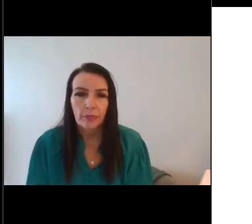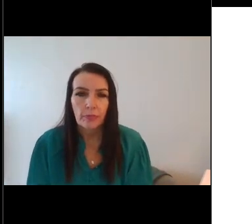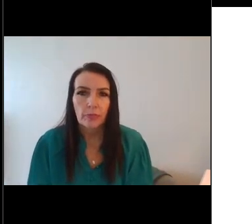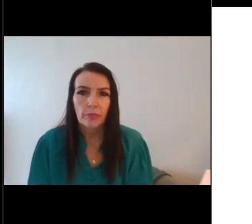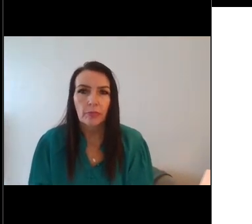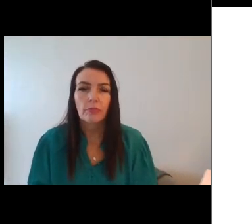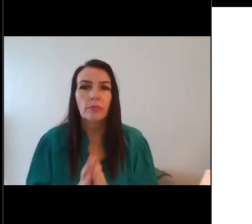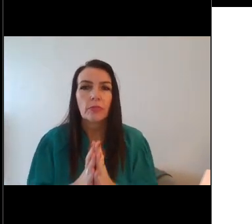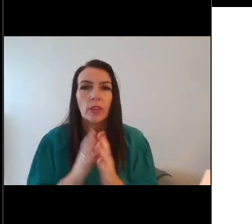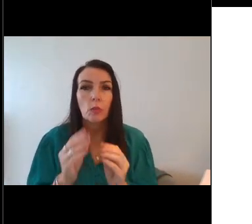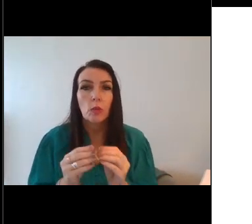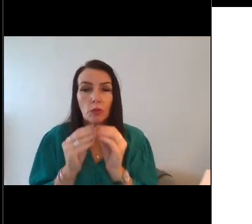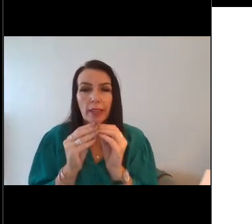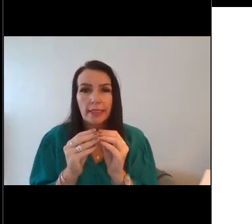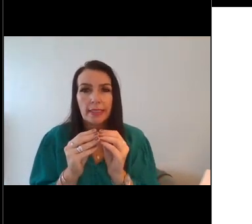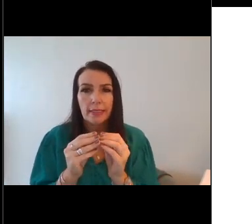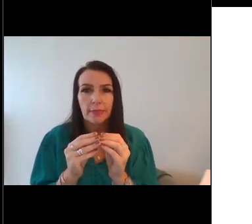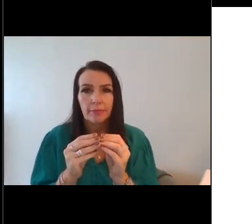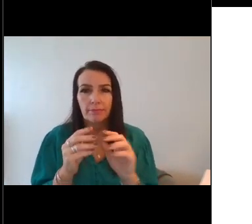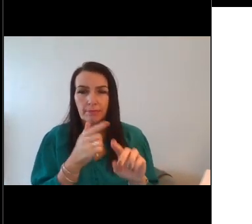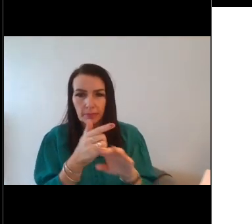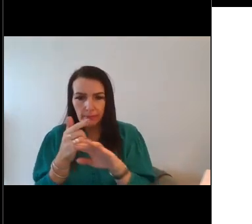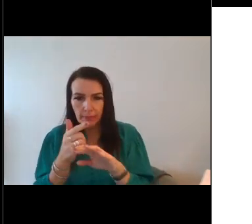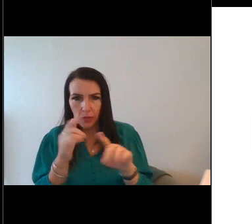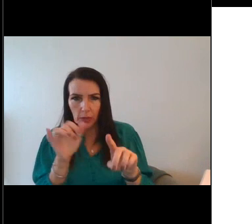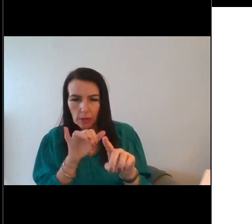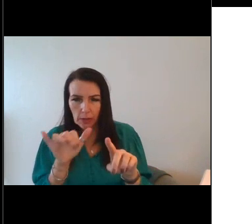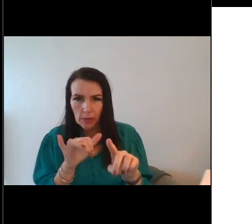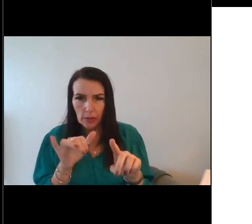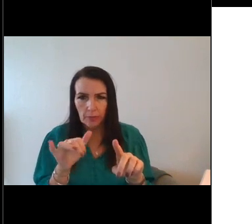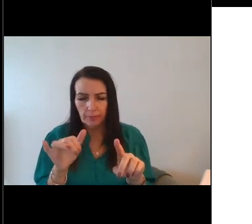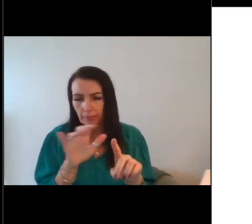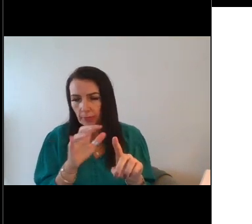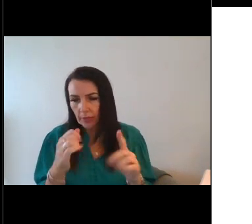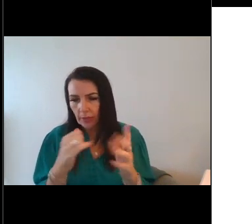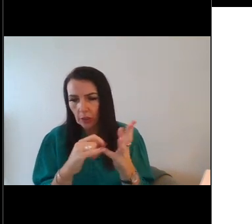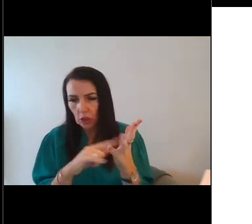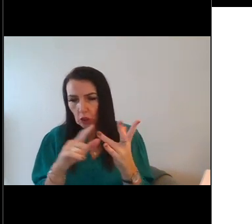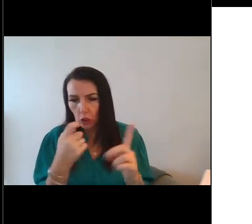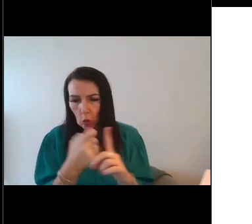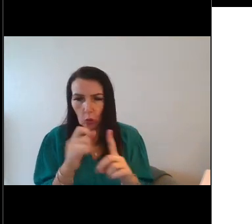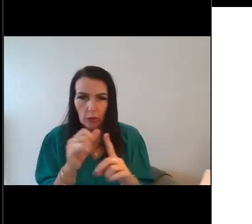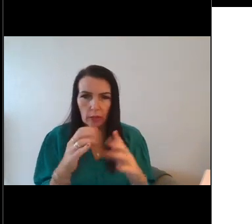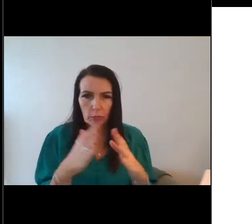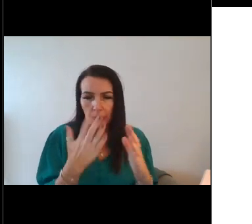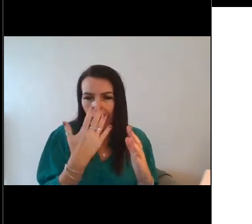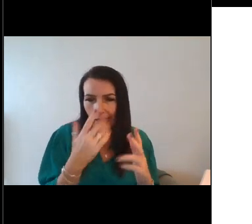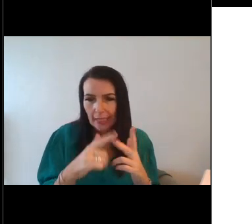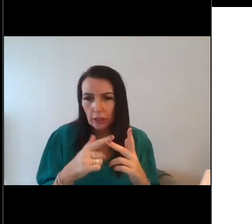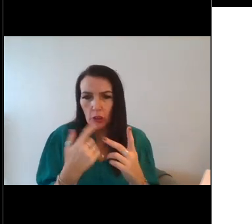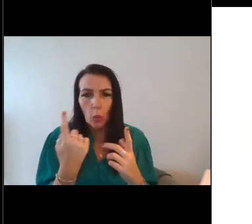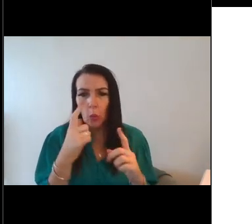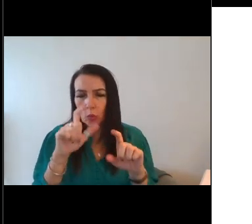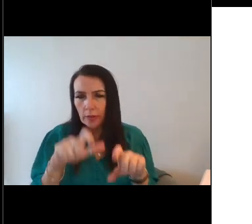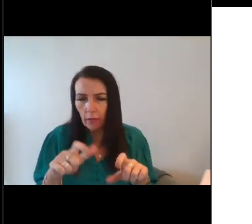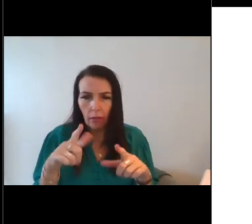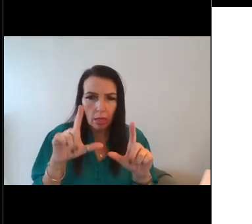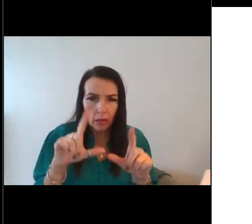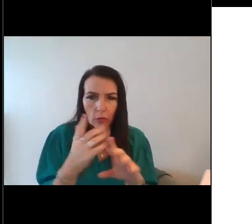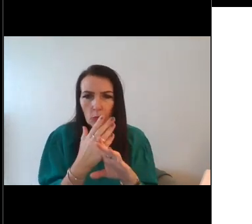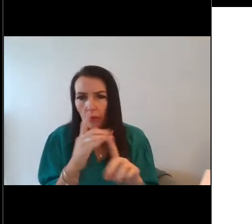also created a snapshot that summarized key attributes of the housing stock. So things like the property type, age, tenure, EPC band, and fuel